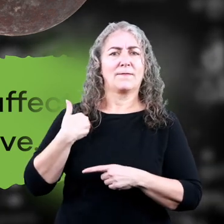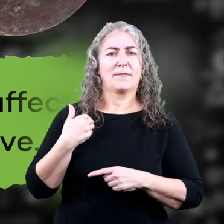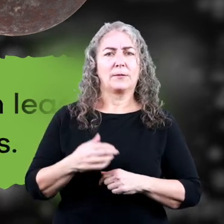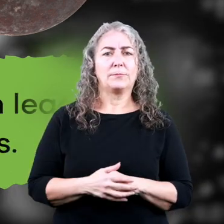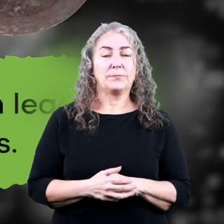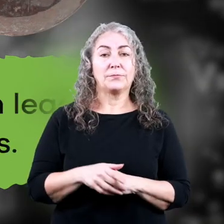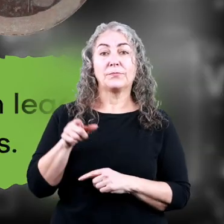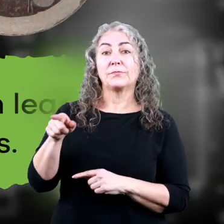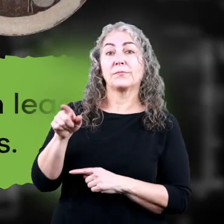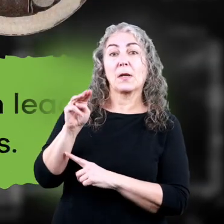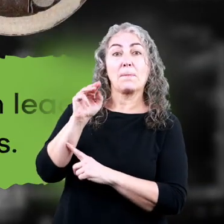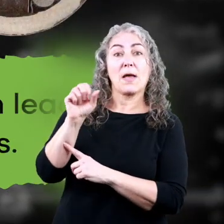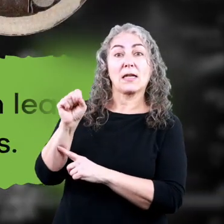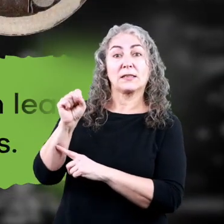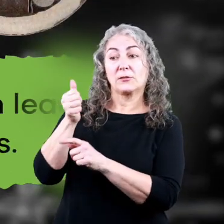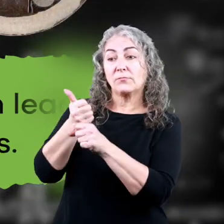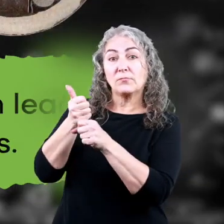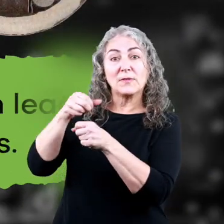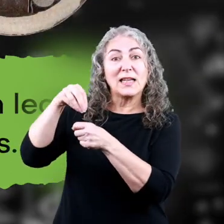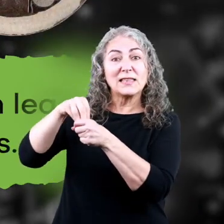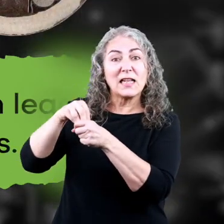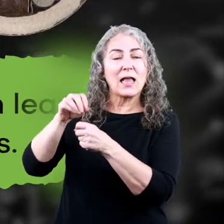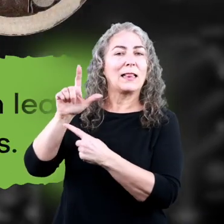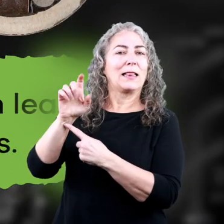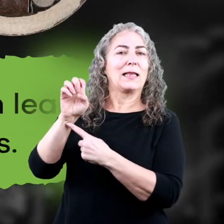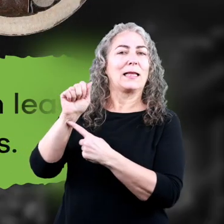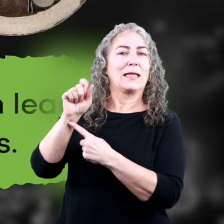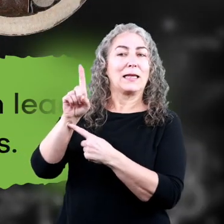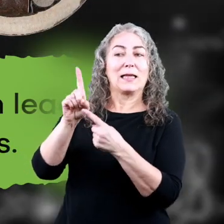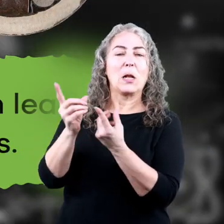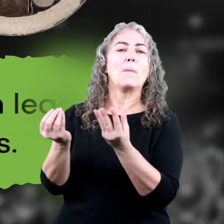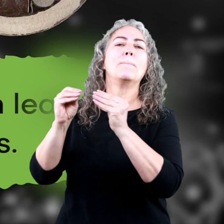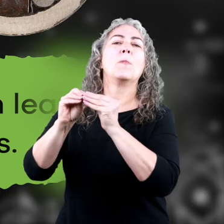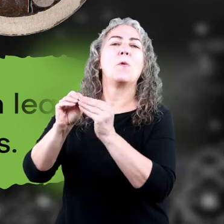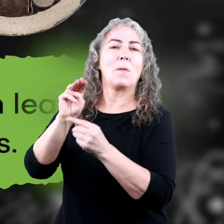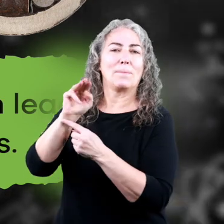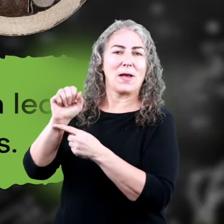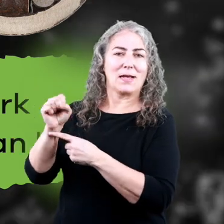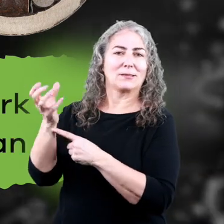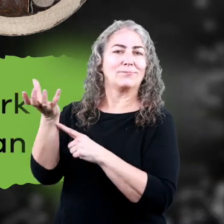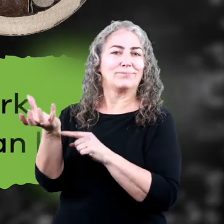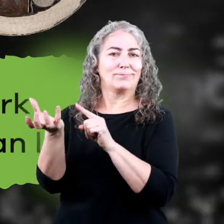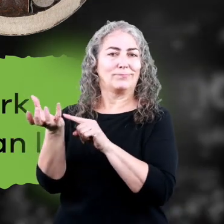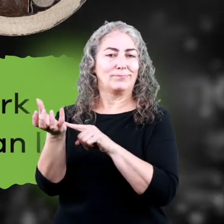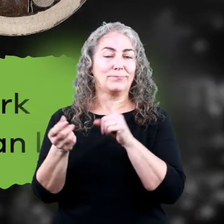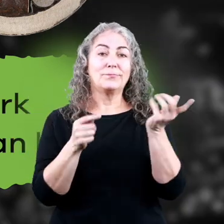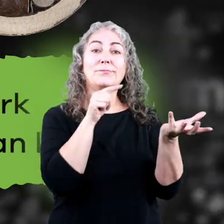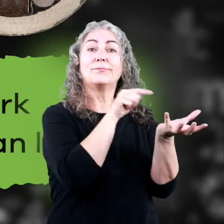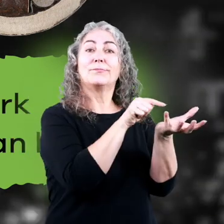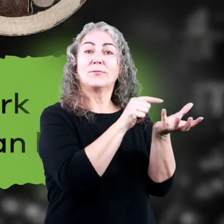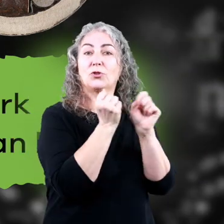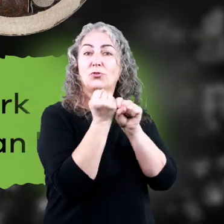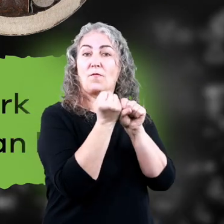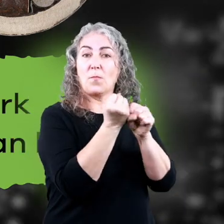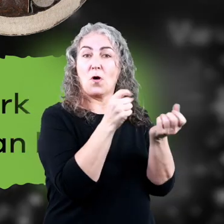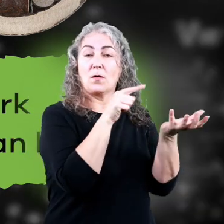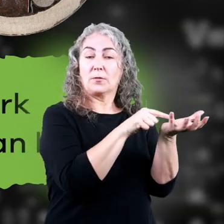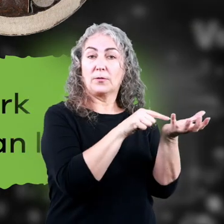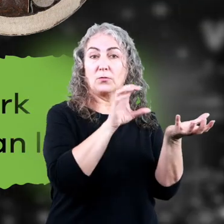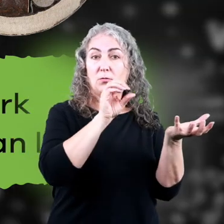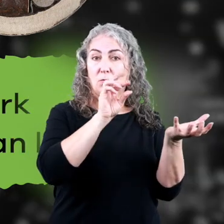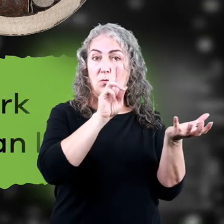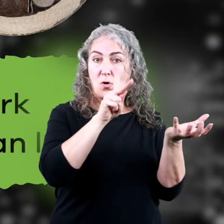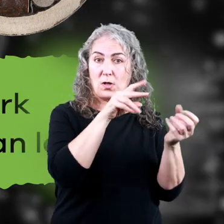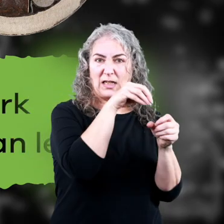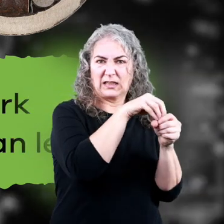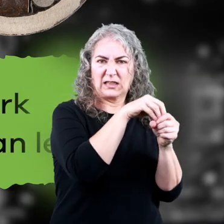A cannonball is made from lead, which has a lot of mass. While a softball is made from